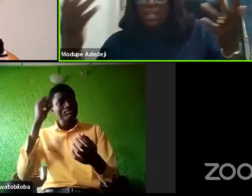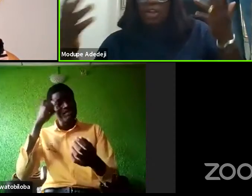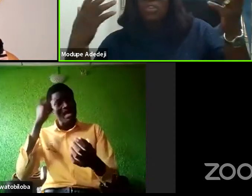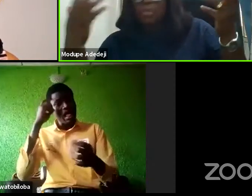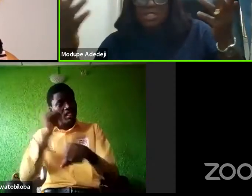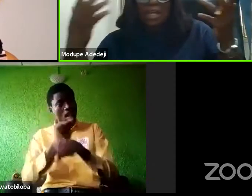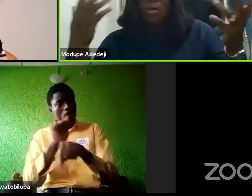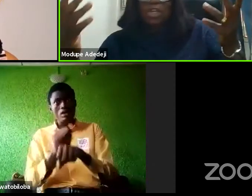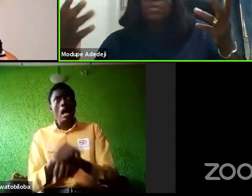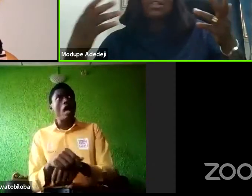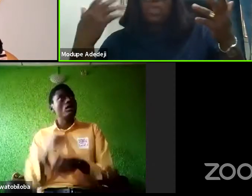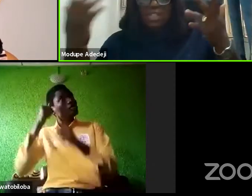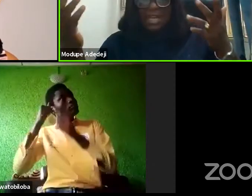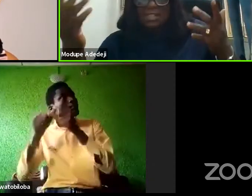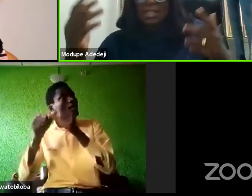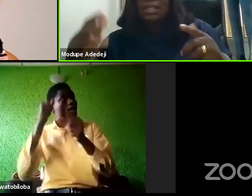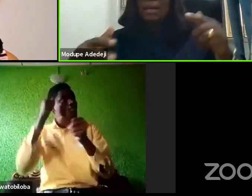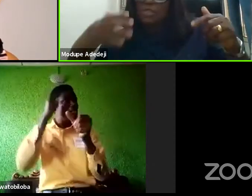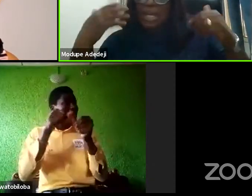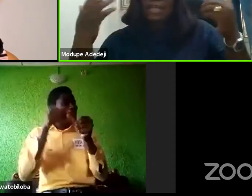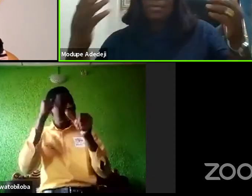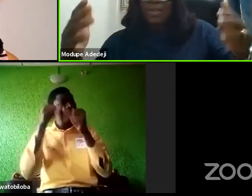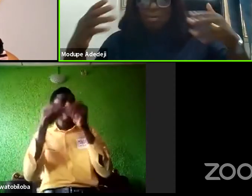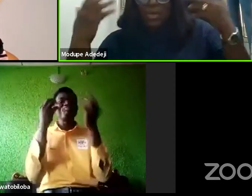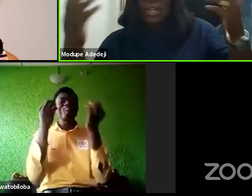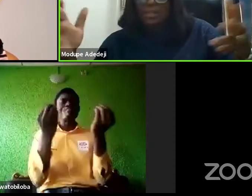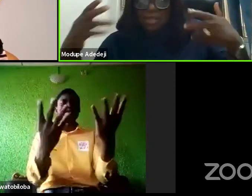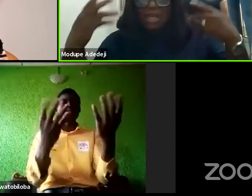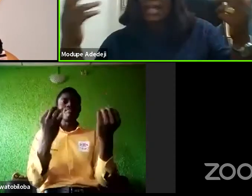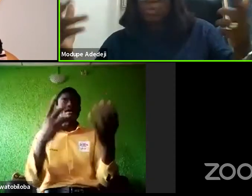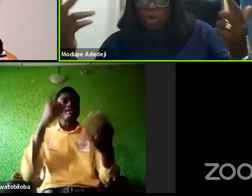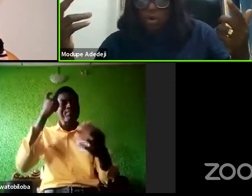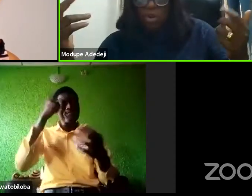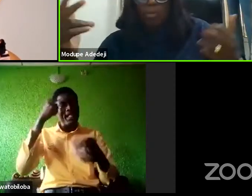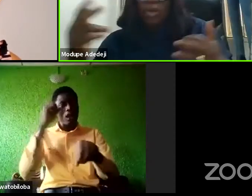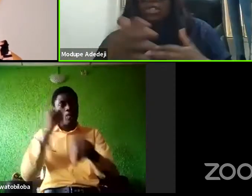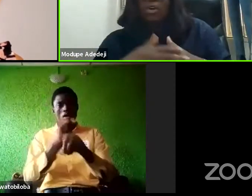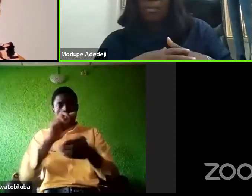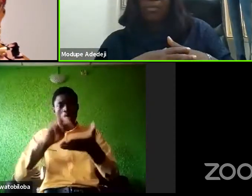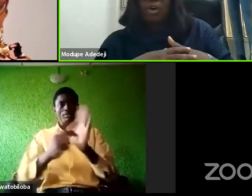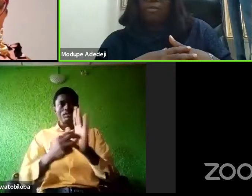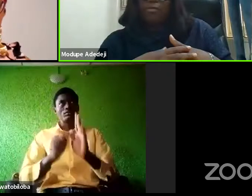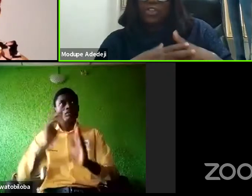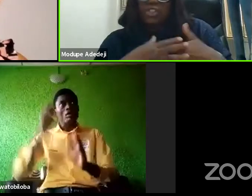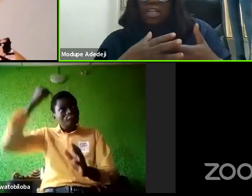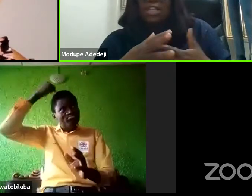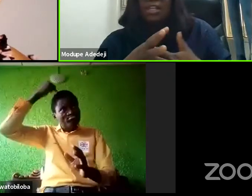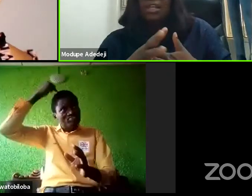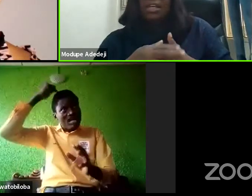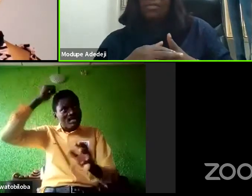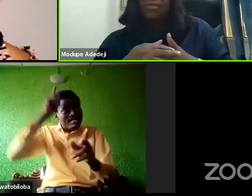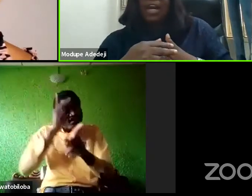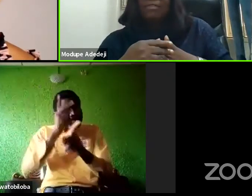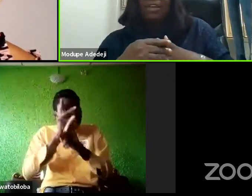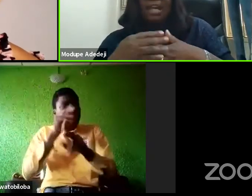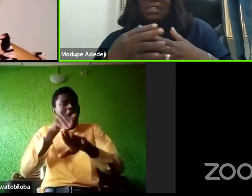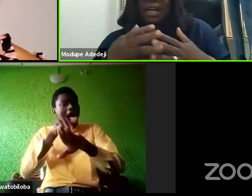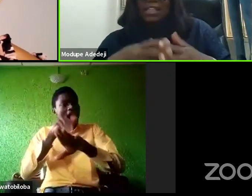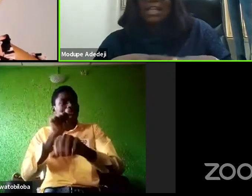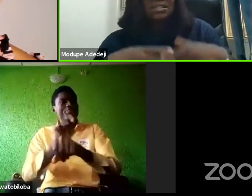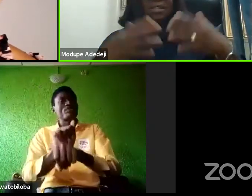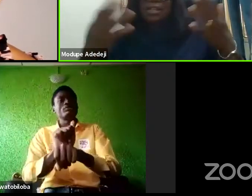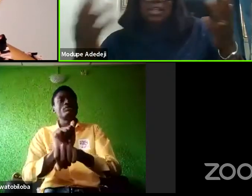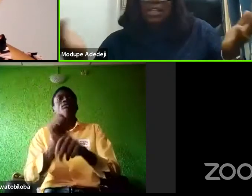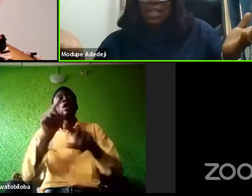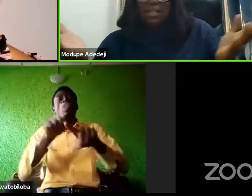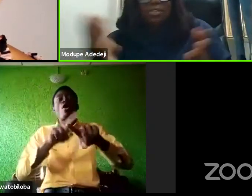at. So a lot of mental work. So if you are doing that, that means you are keeping the brain at work. But unfortunately, if we have a